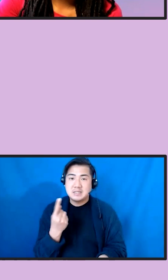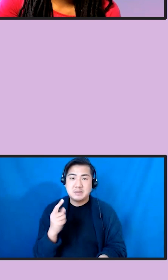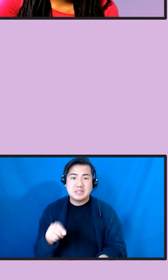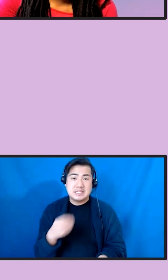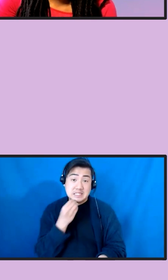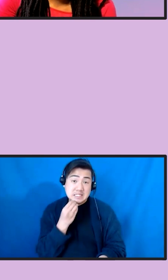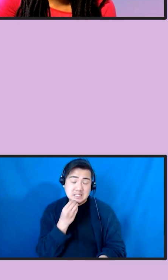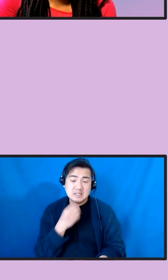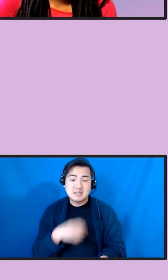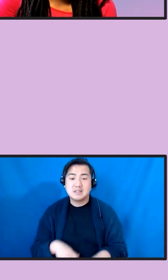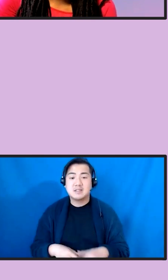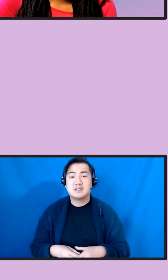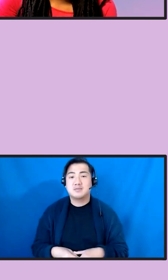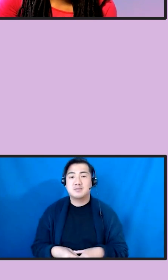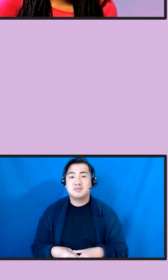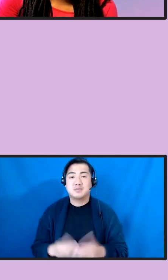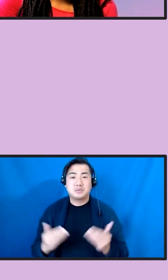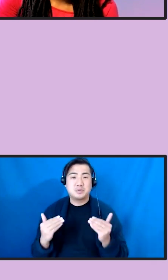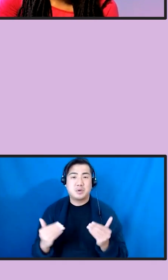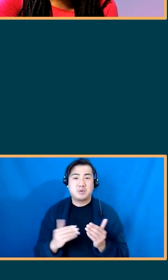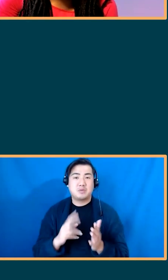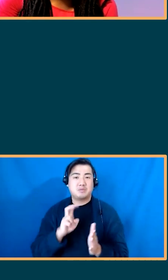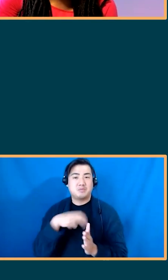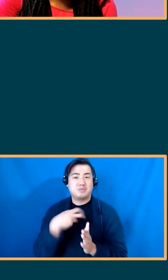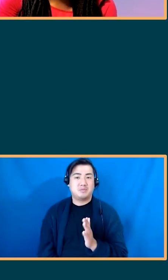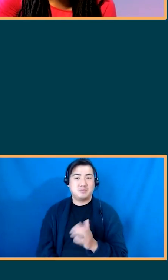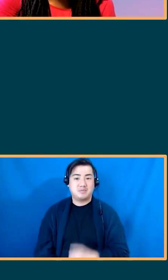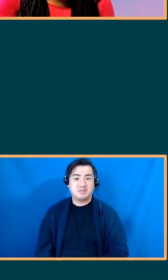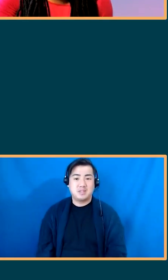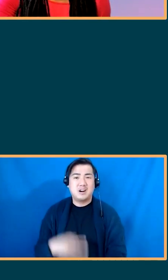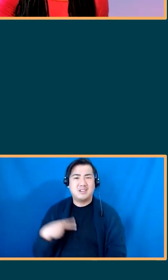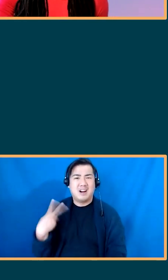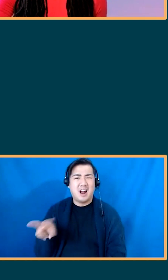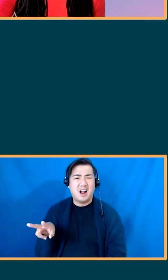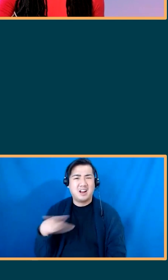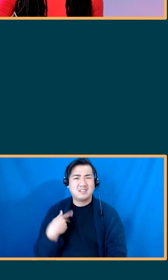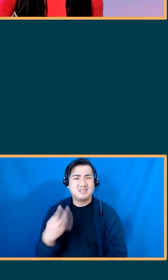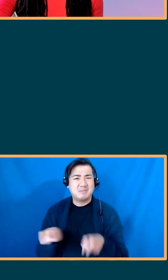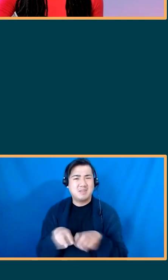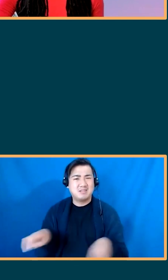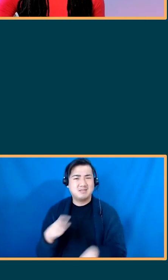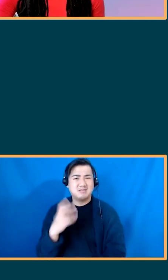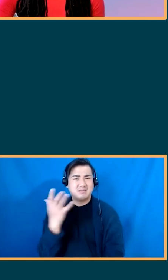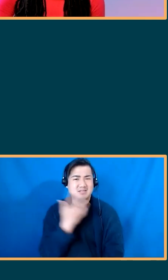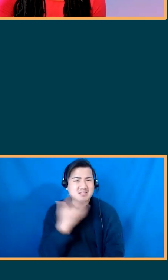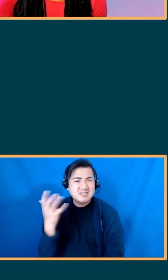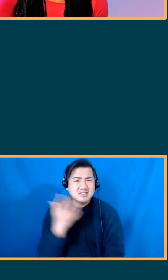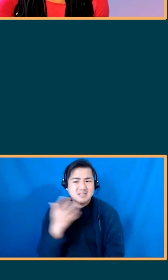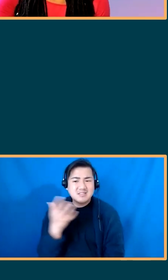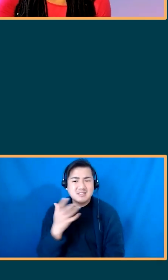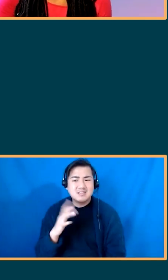eaten, and let's delve in. Look at this panel. Today we are talking about